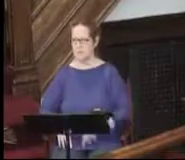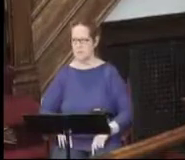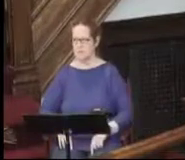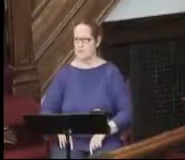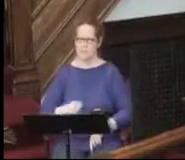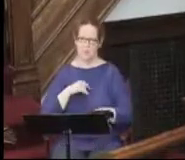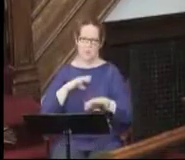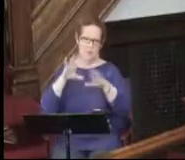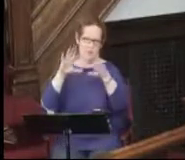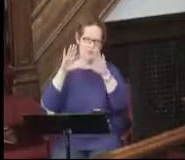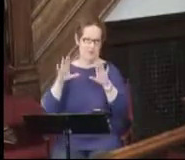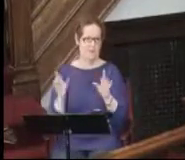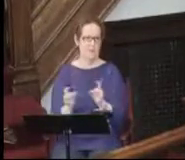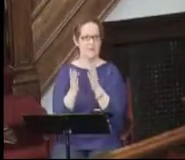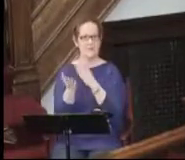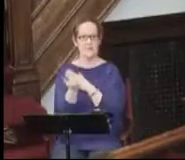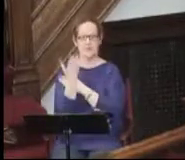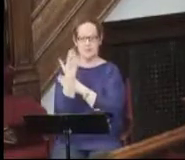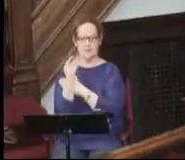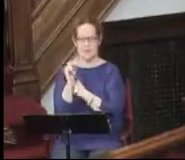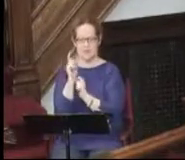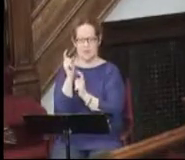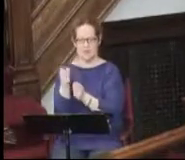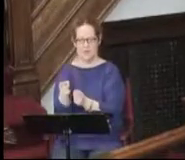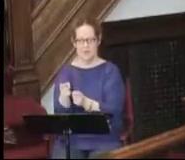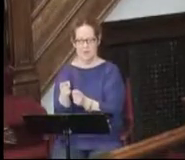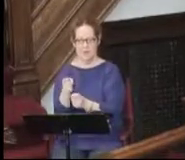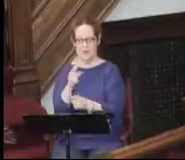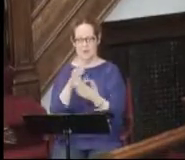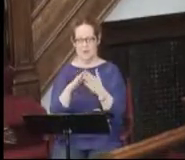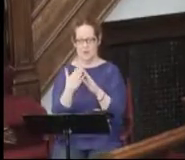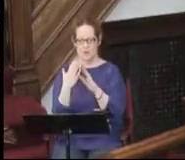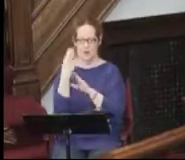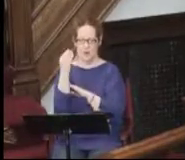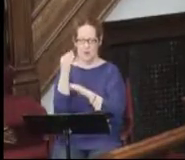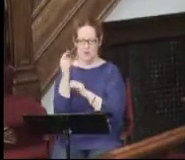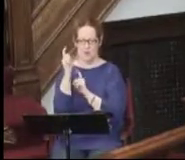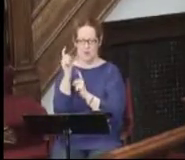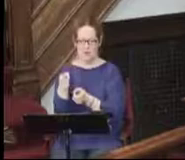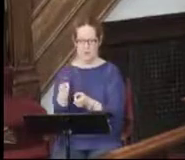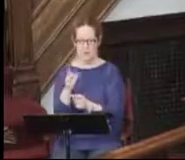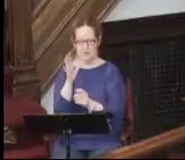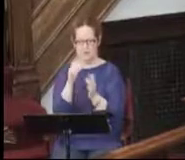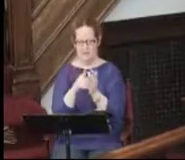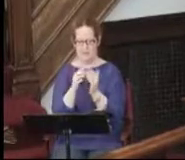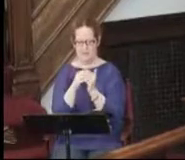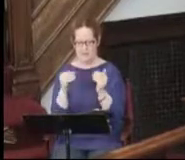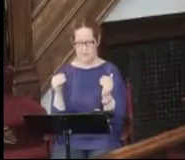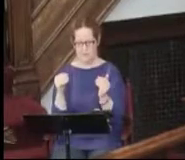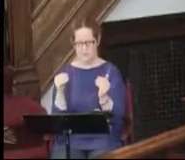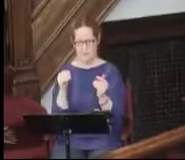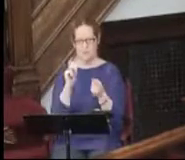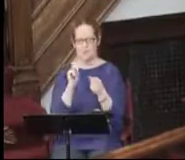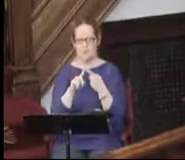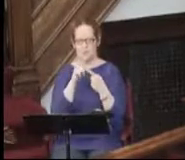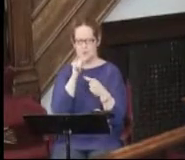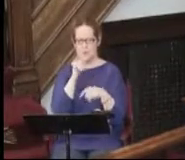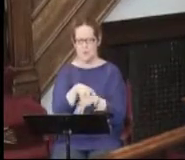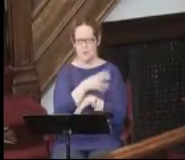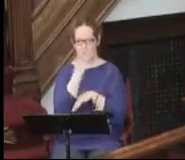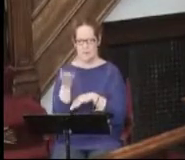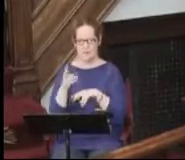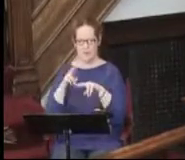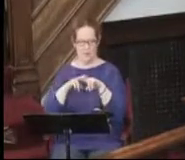a wonderful coincidence this morning is that we're giving a community outreach partner grant of $5,000 to the Rainbow